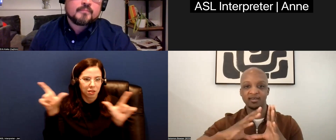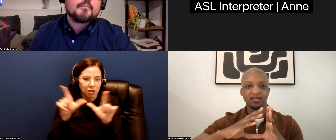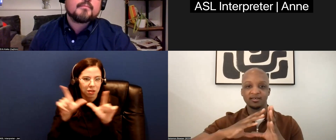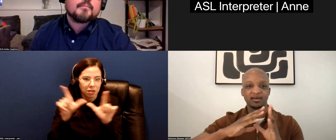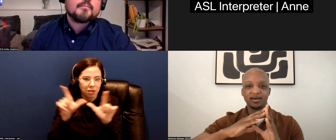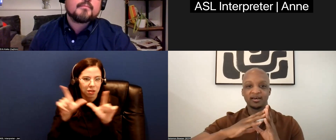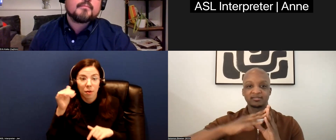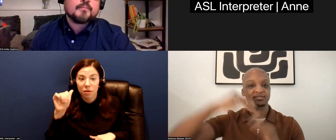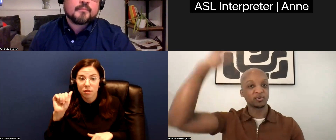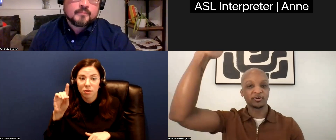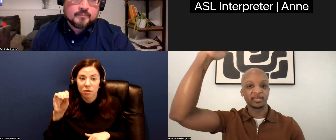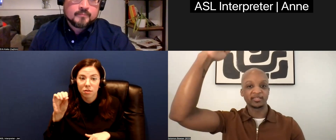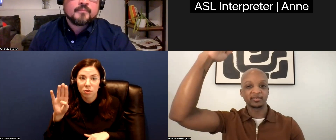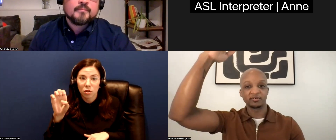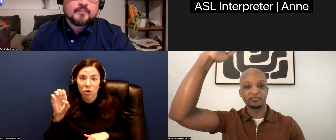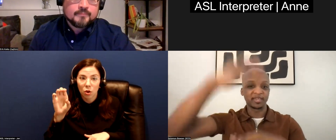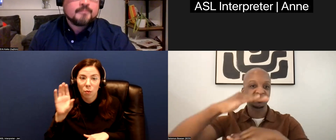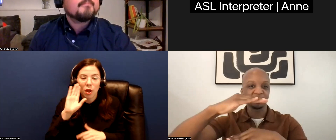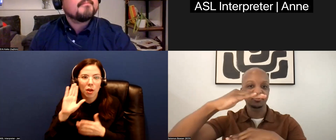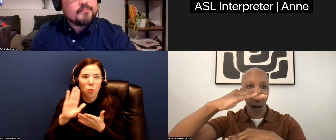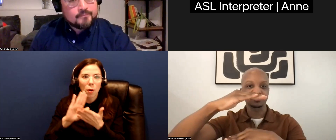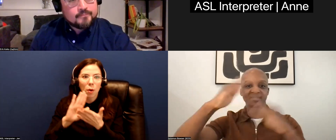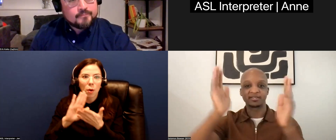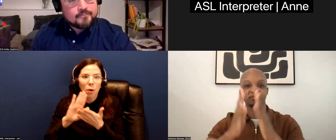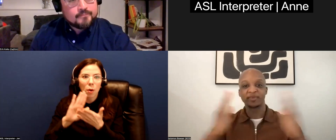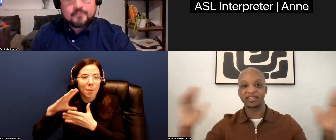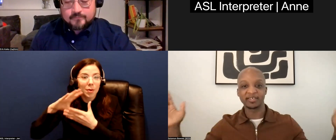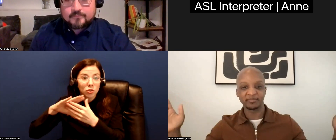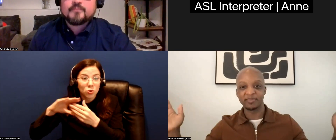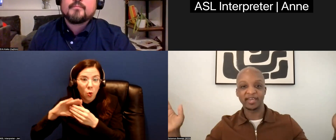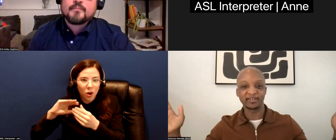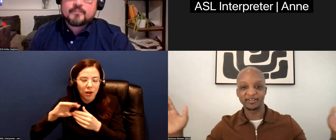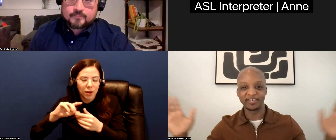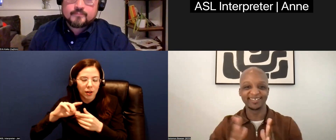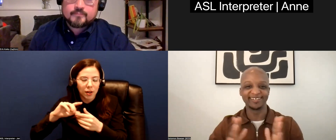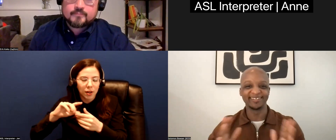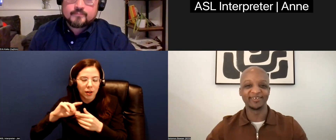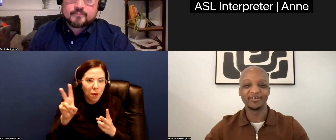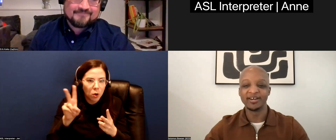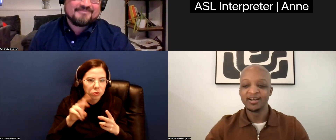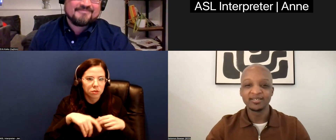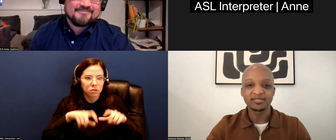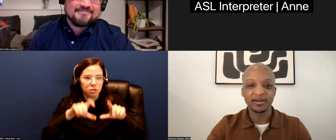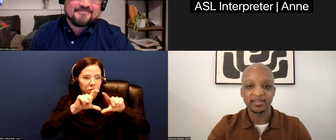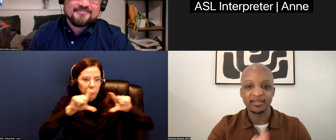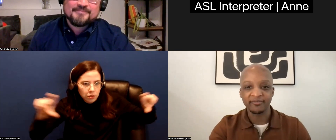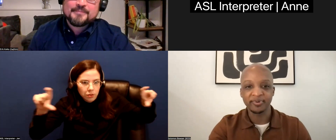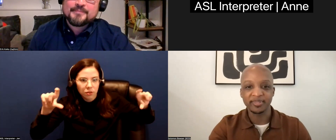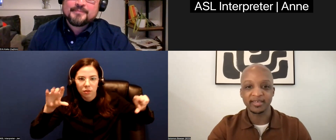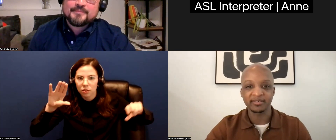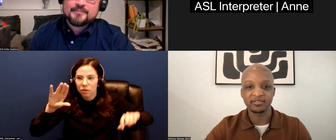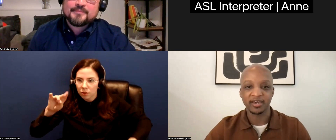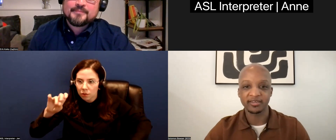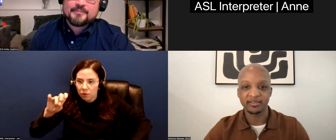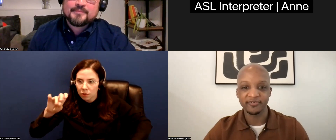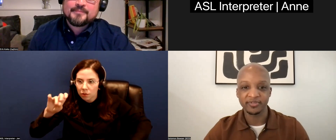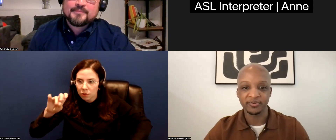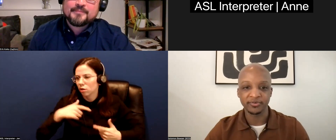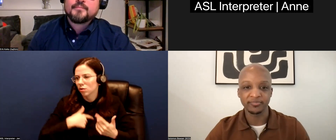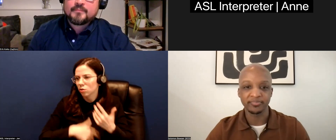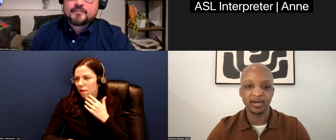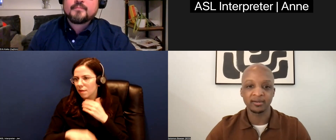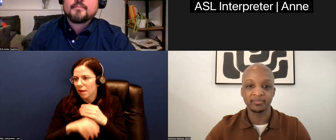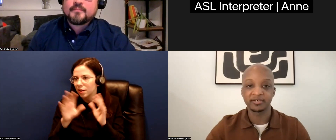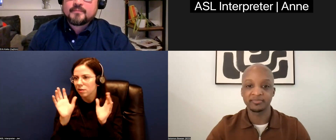it a story, and then it'll make it a post, and then it'll make it a banner, So I've put that in the chat here